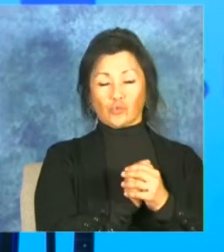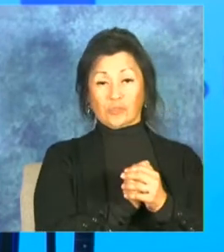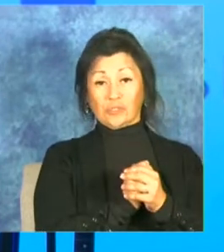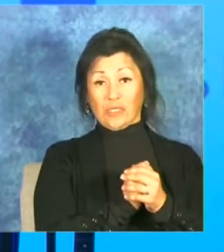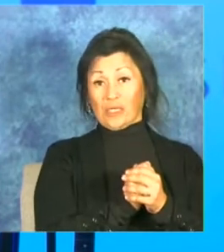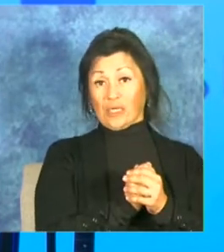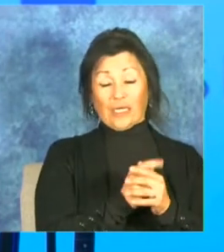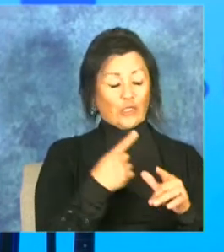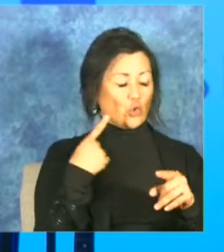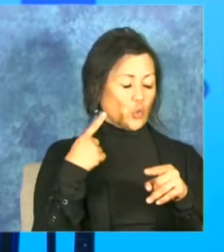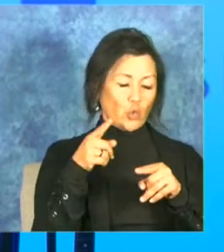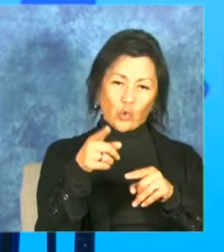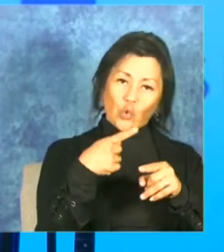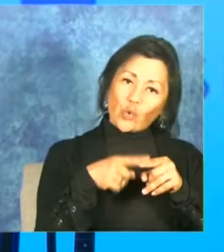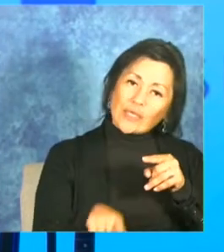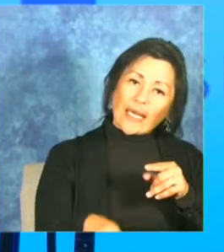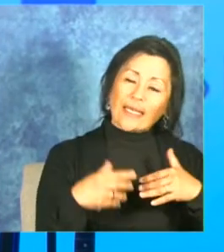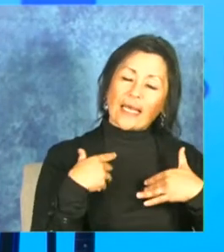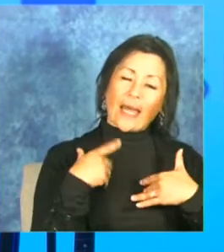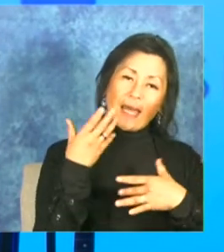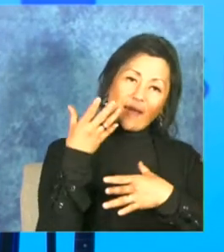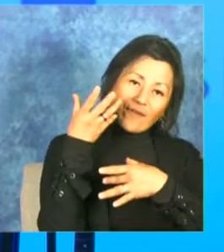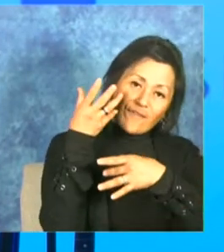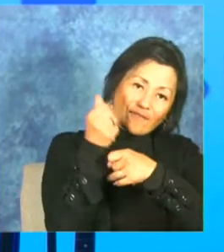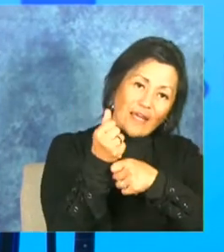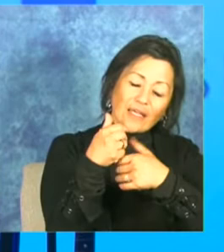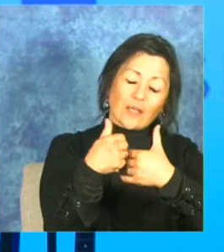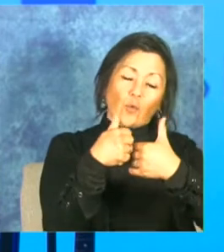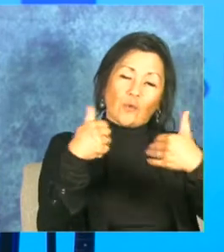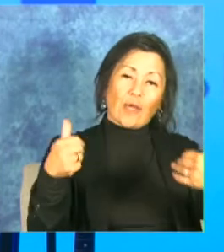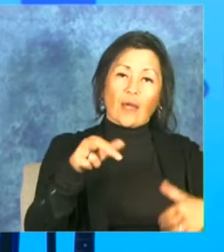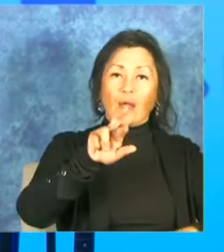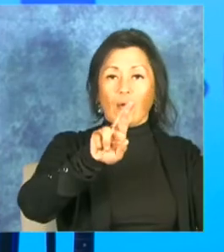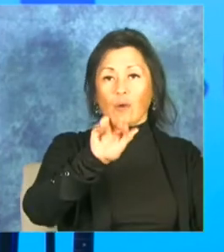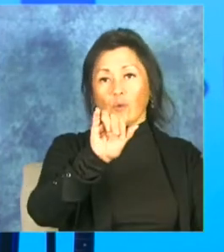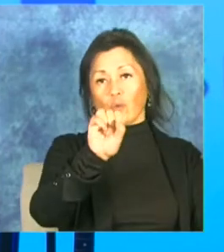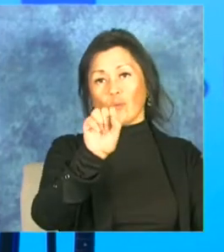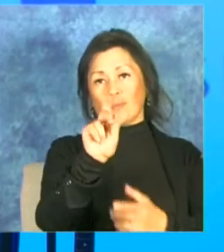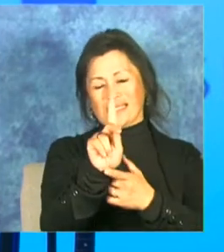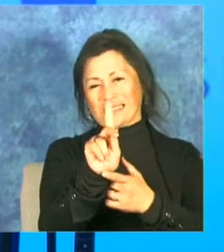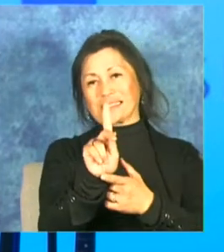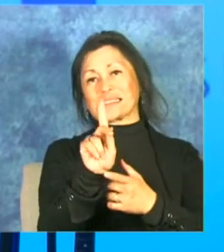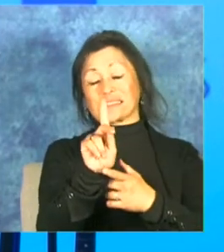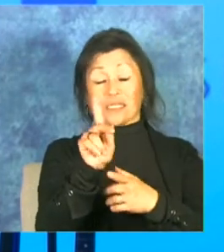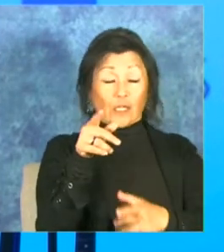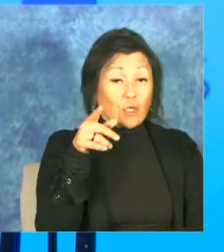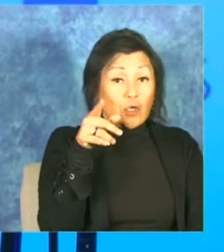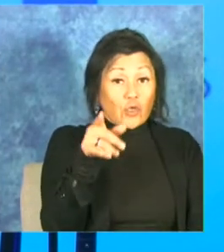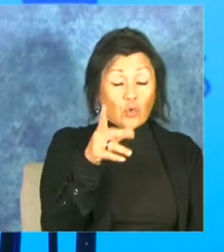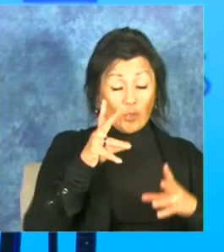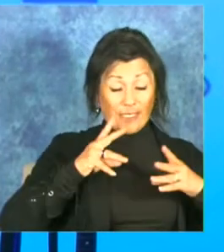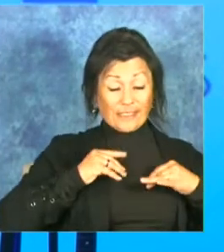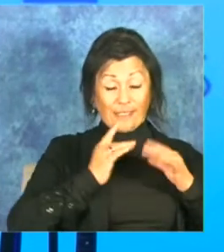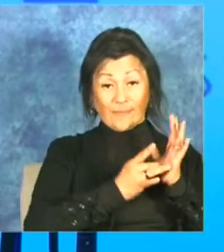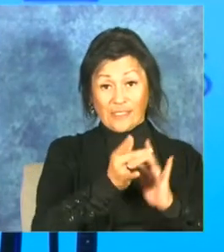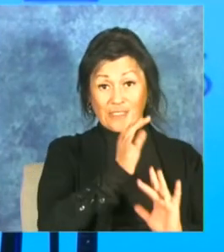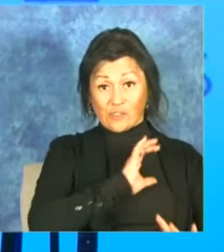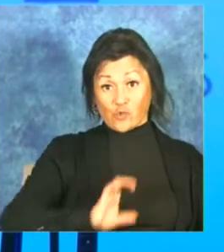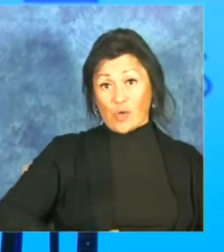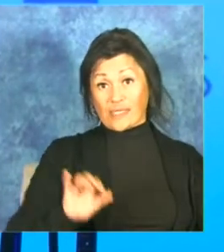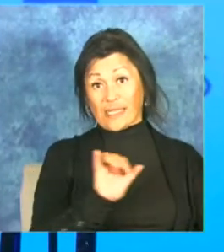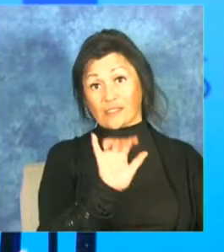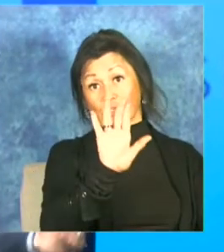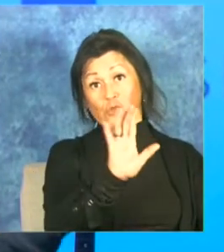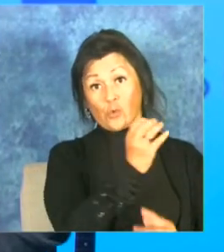You cannot have faith without risk. When you accepted Christ as your